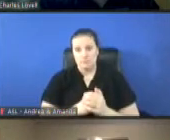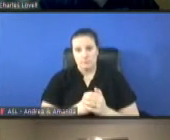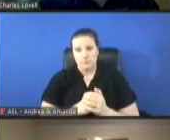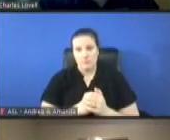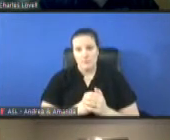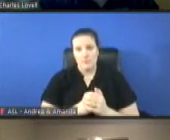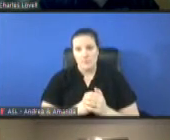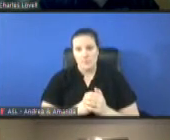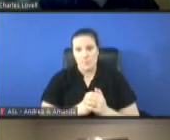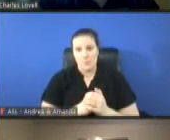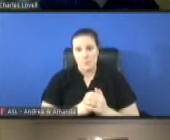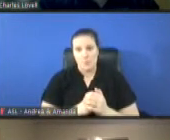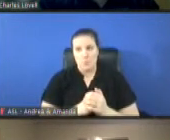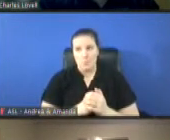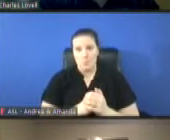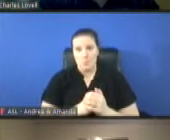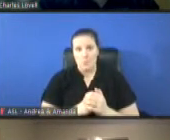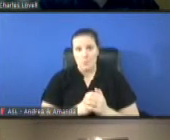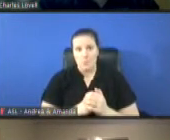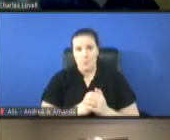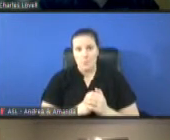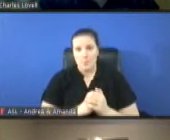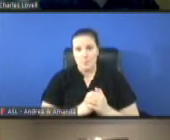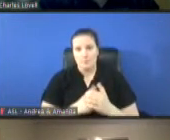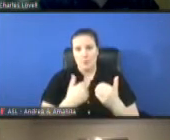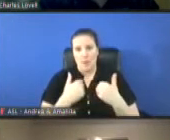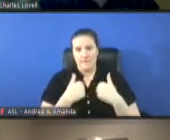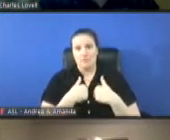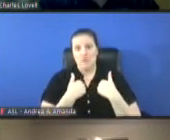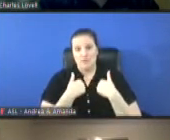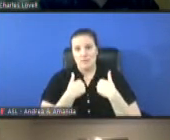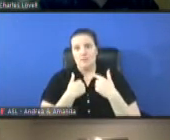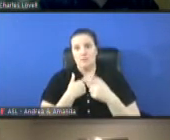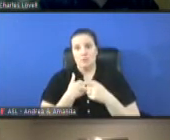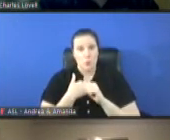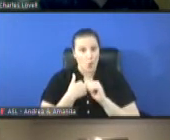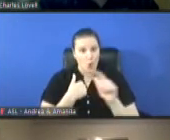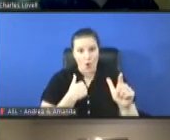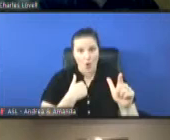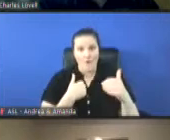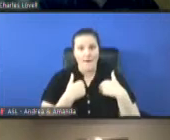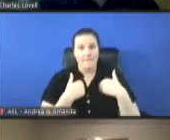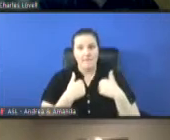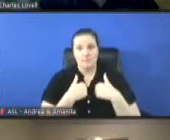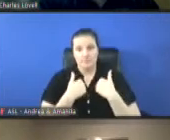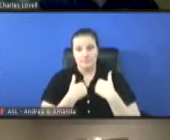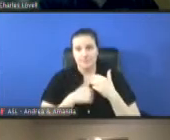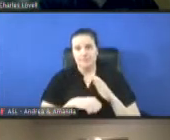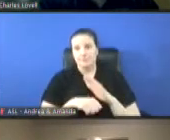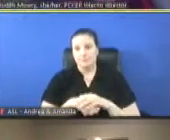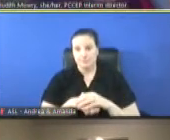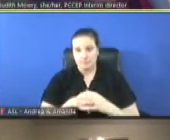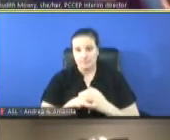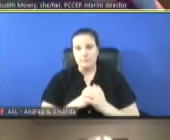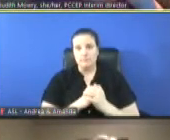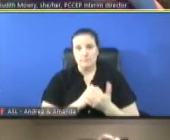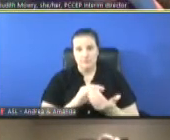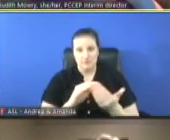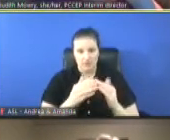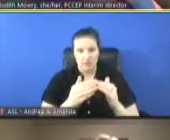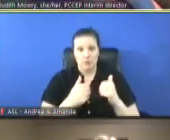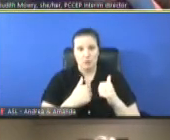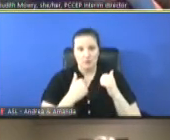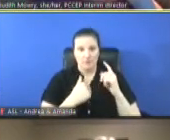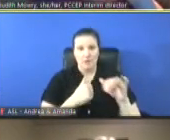you all have addresses. You all have addresses on the you have city addresses for